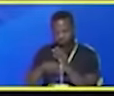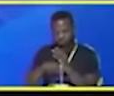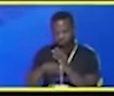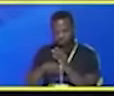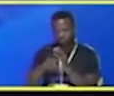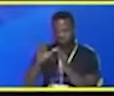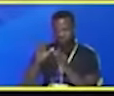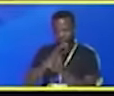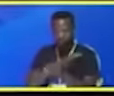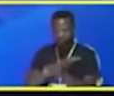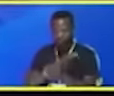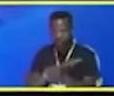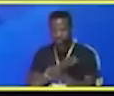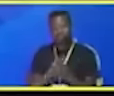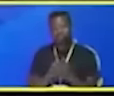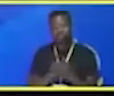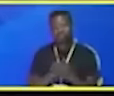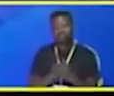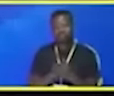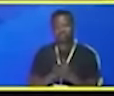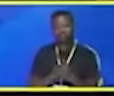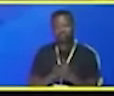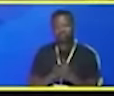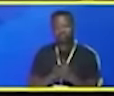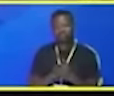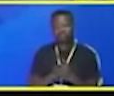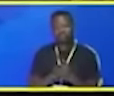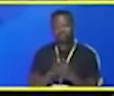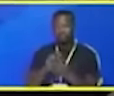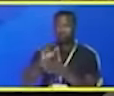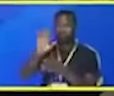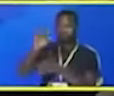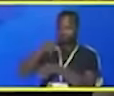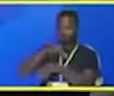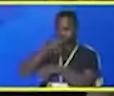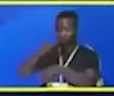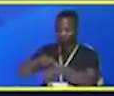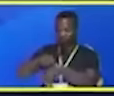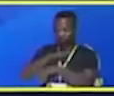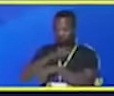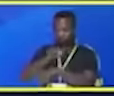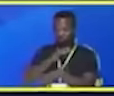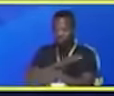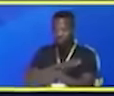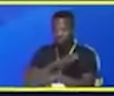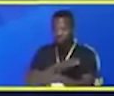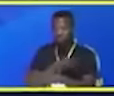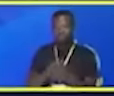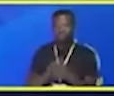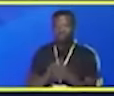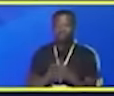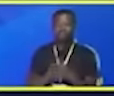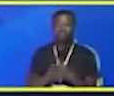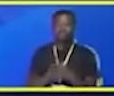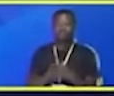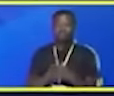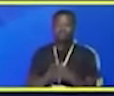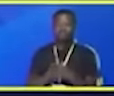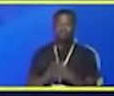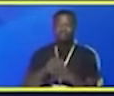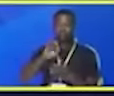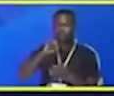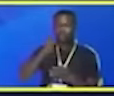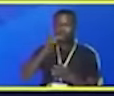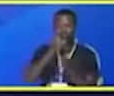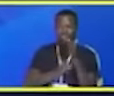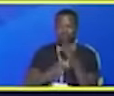his character. His nature and his character. Exodus